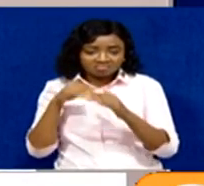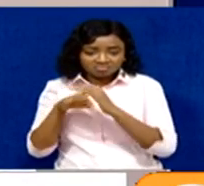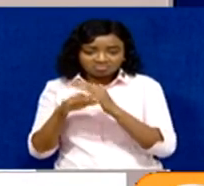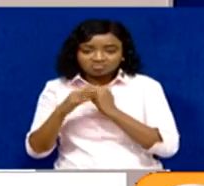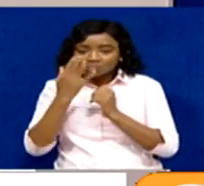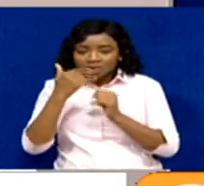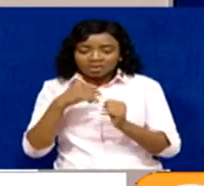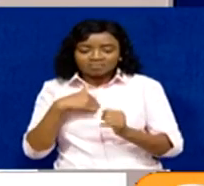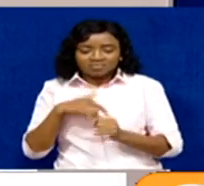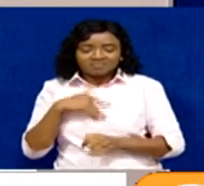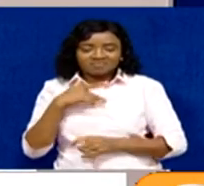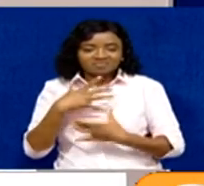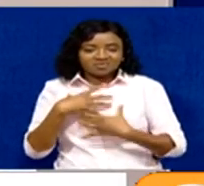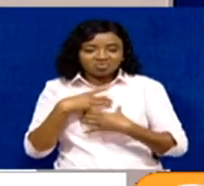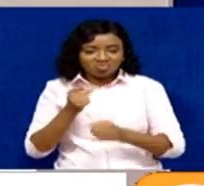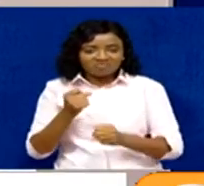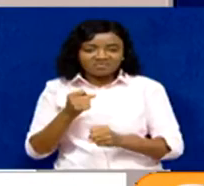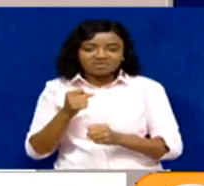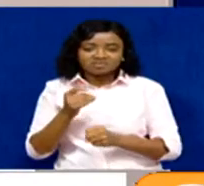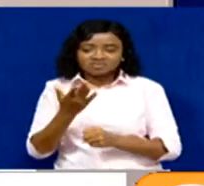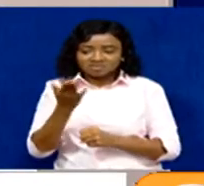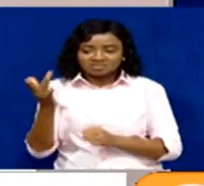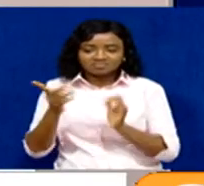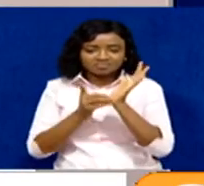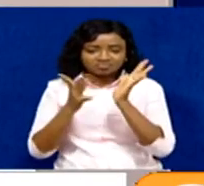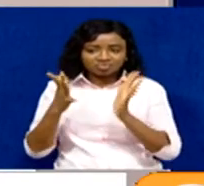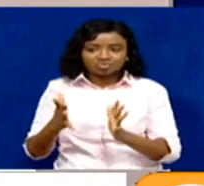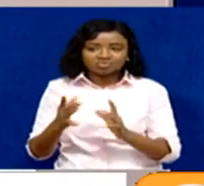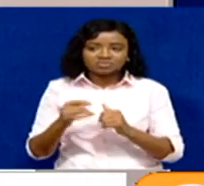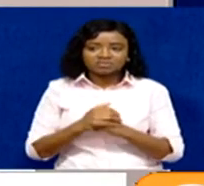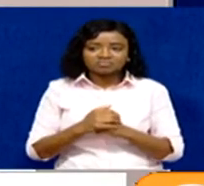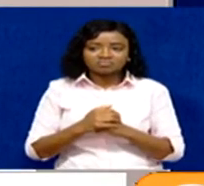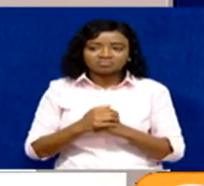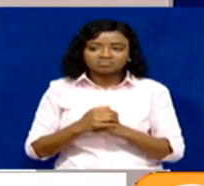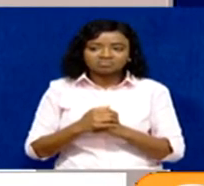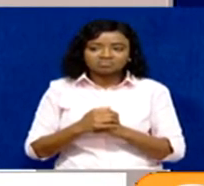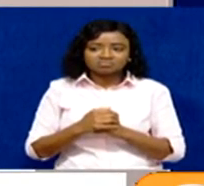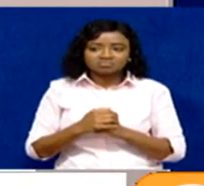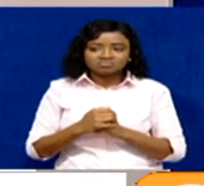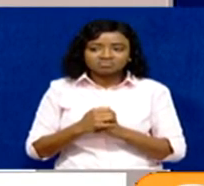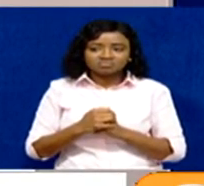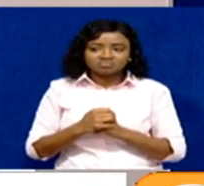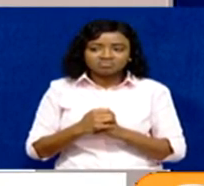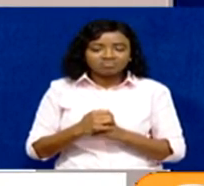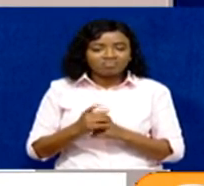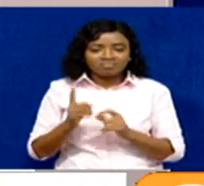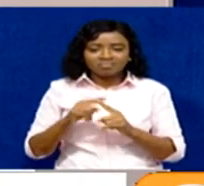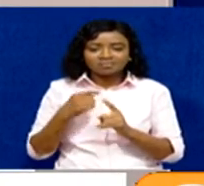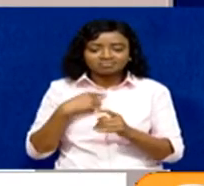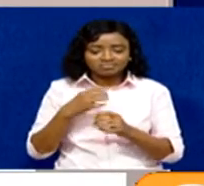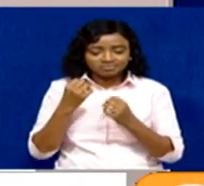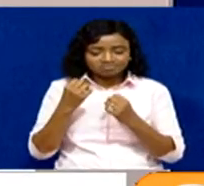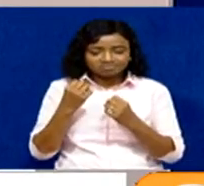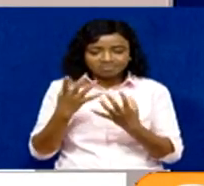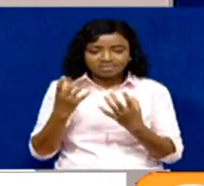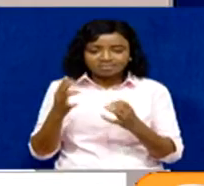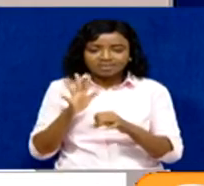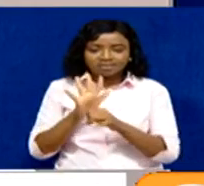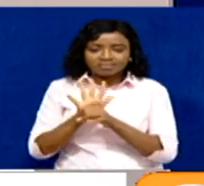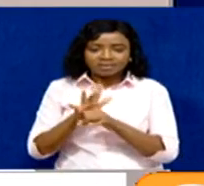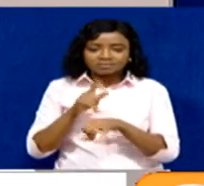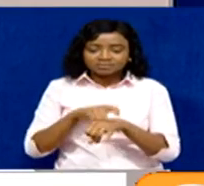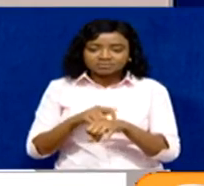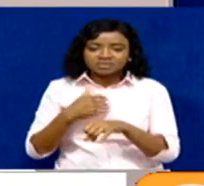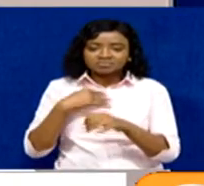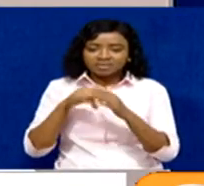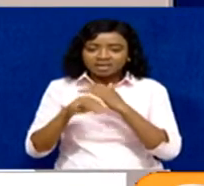for other procedures I go elsewhere, but many times I have been treated in